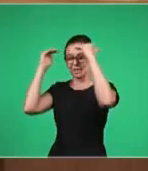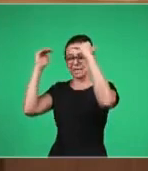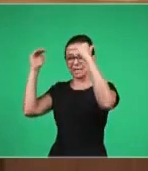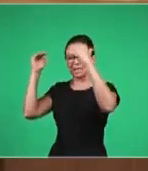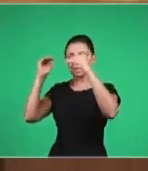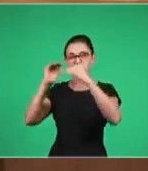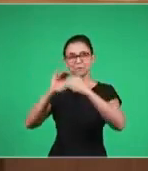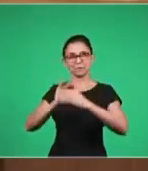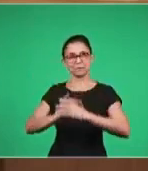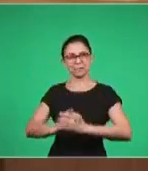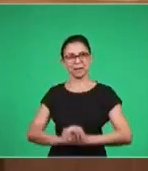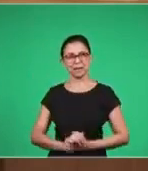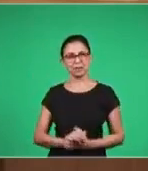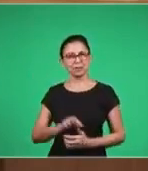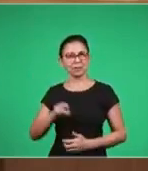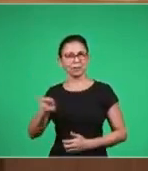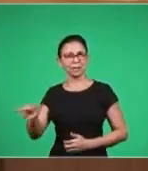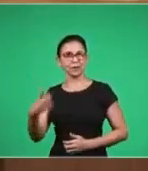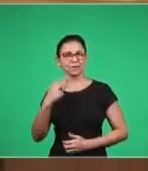Lord